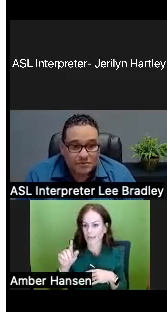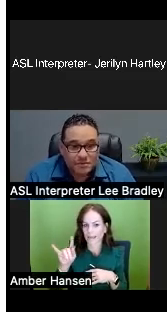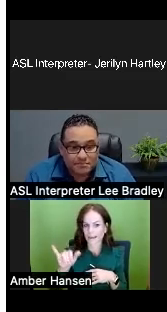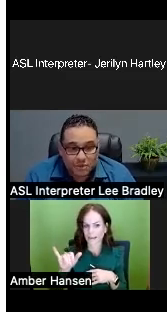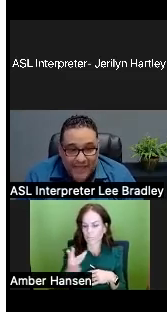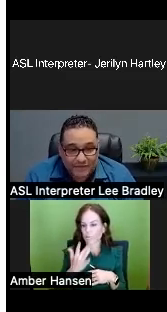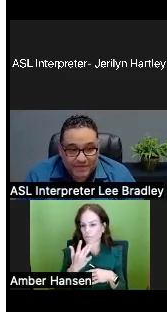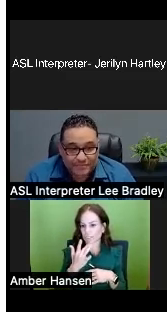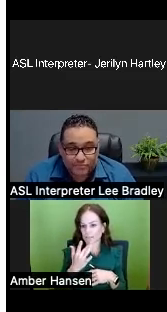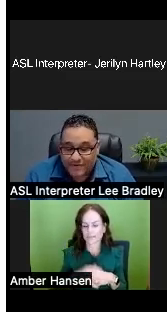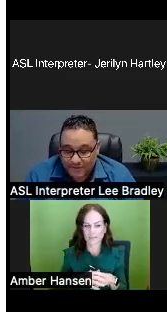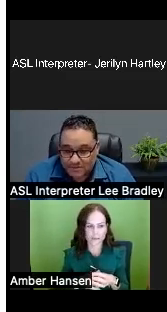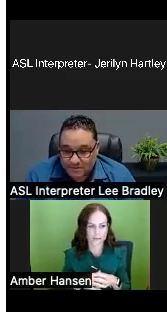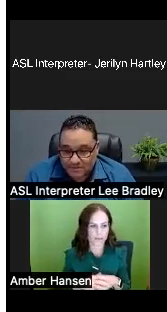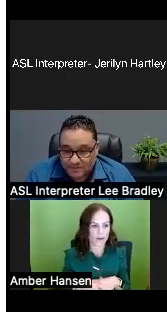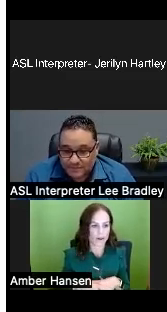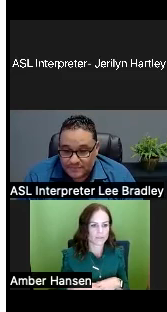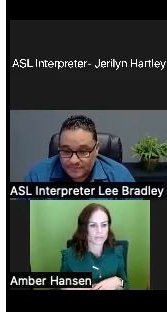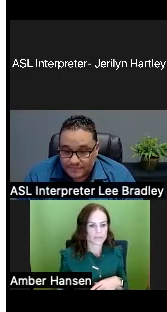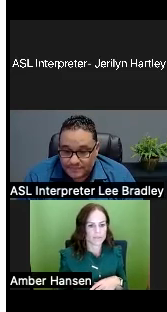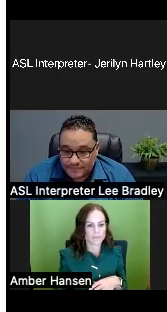philosophical modality preference.